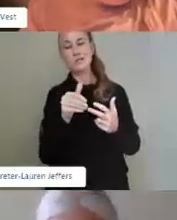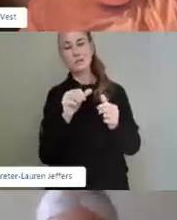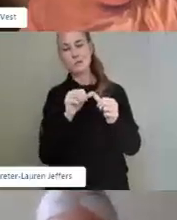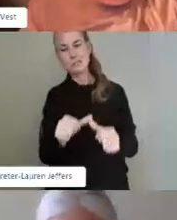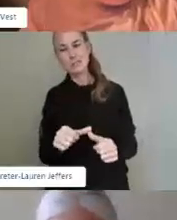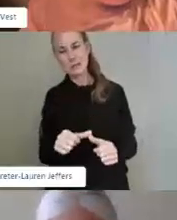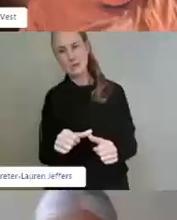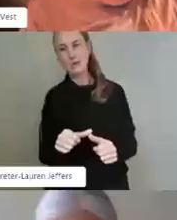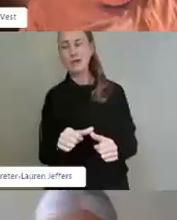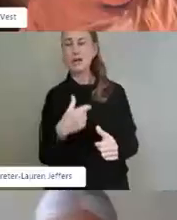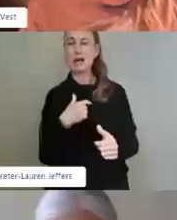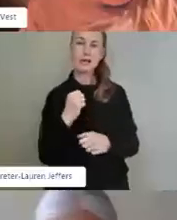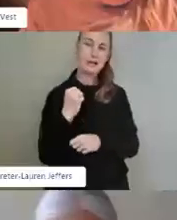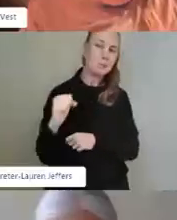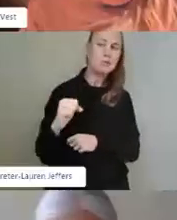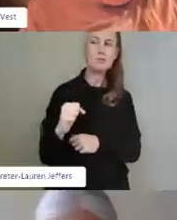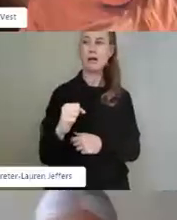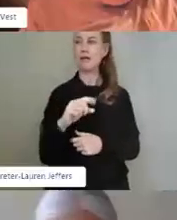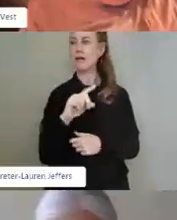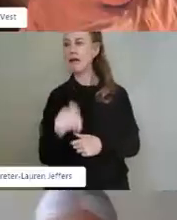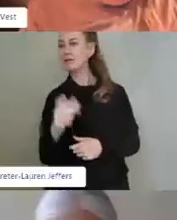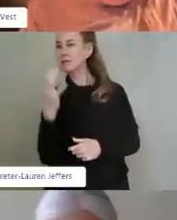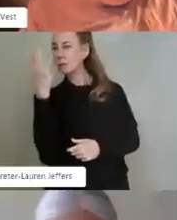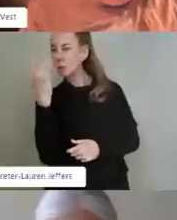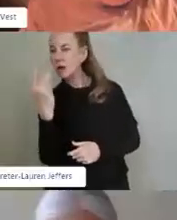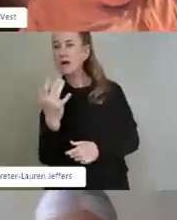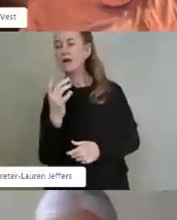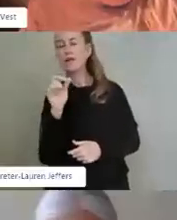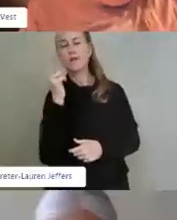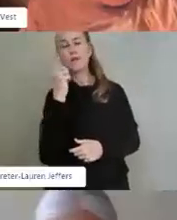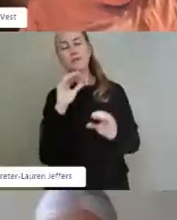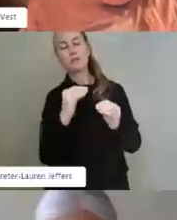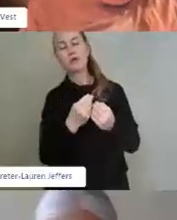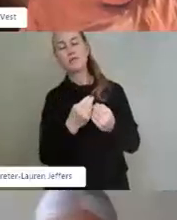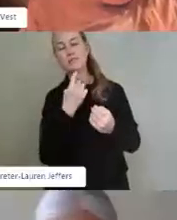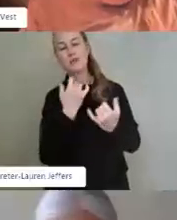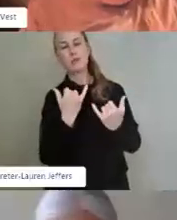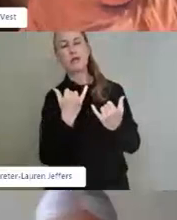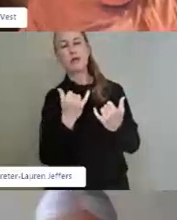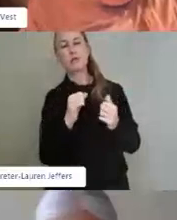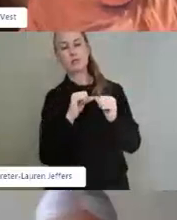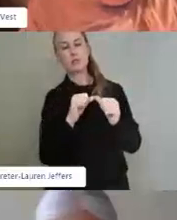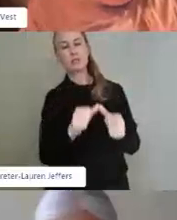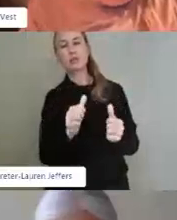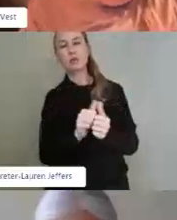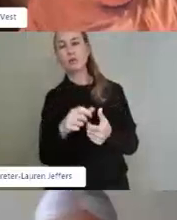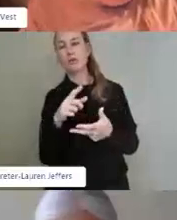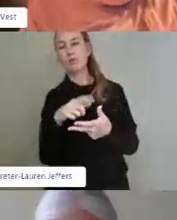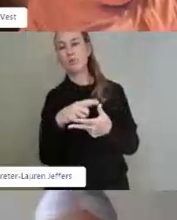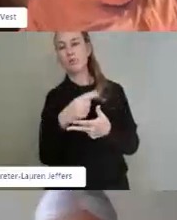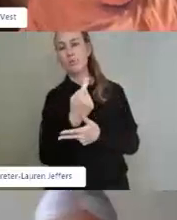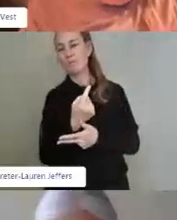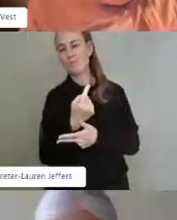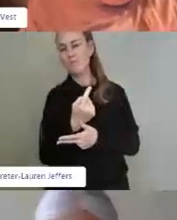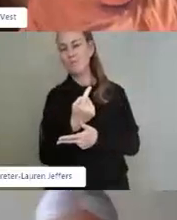I pushed back on the governor's office a bit, asked for some reasons why, and they just said that right now we just want to move forward with the one. So didn't get a whole